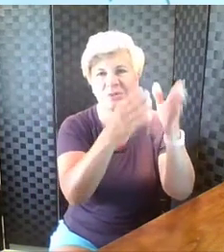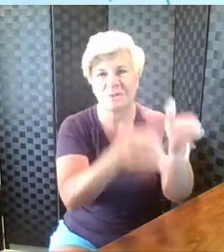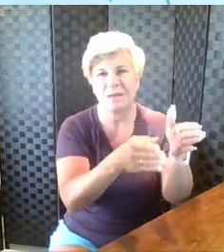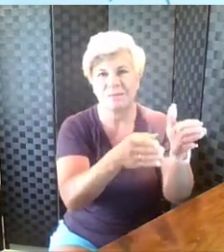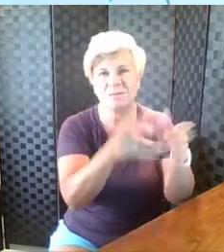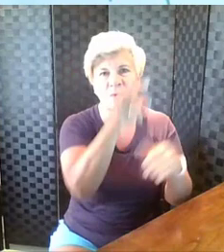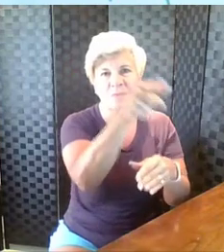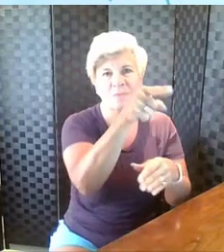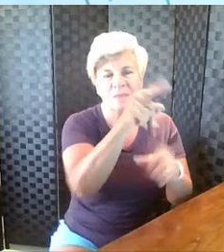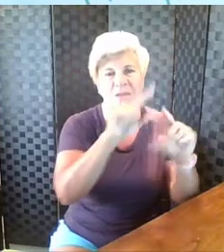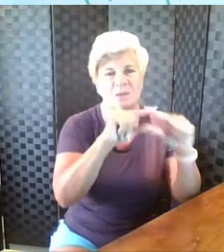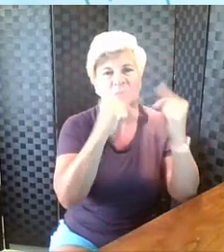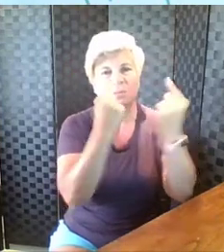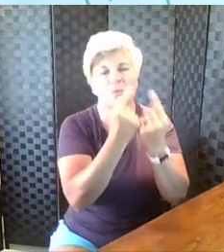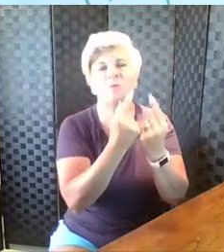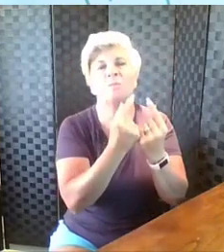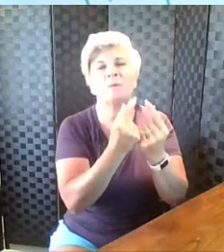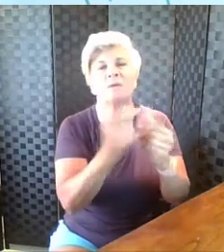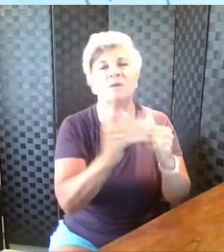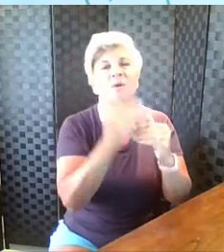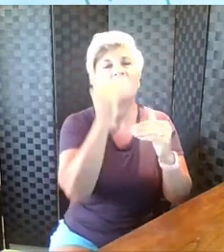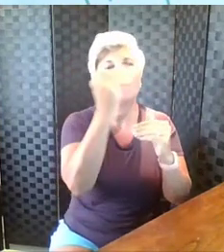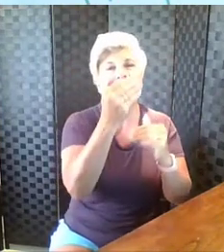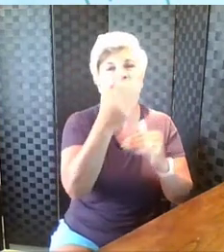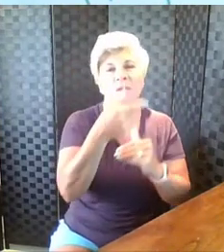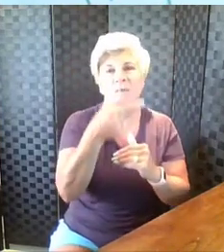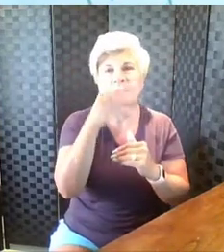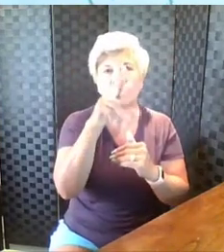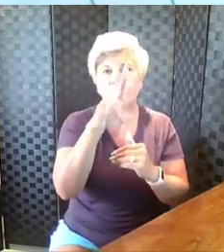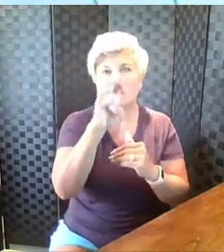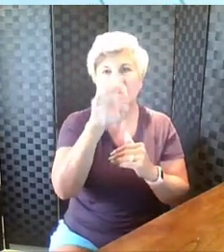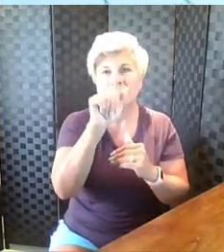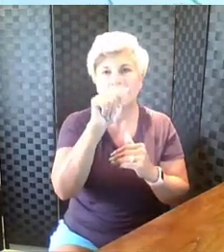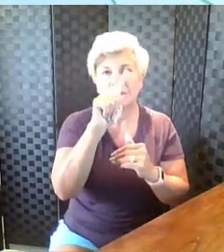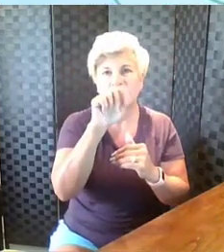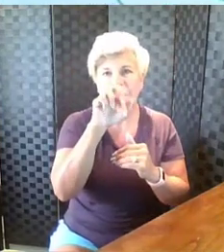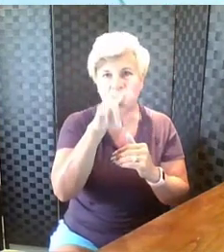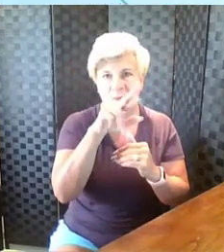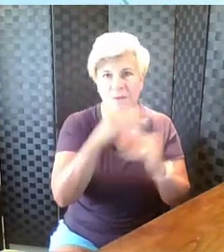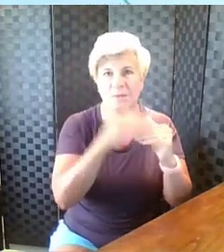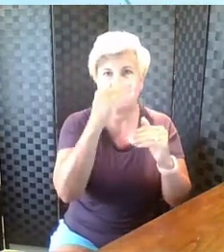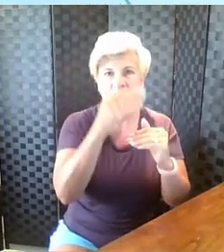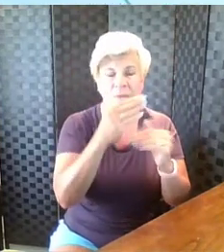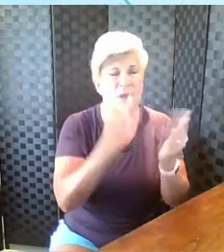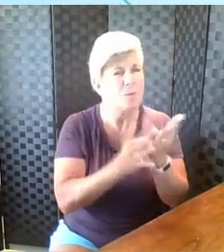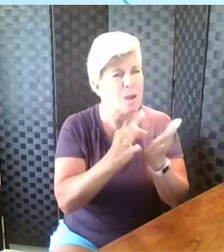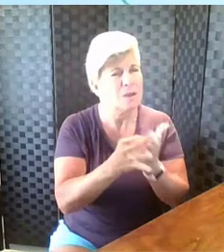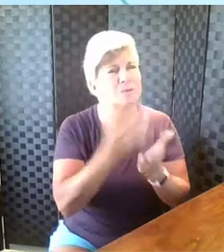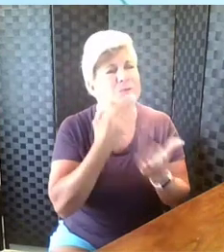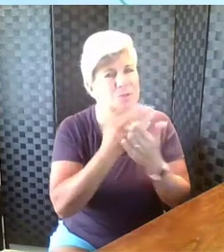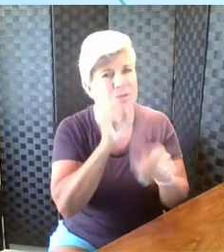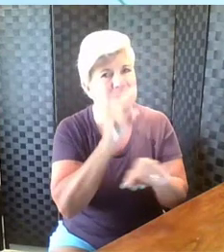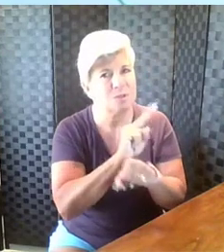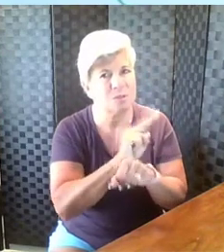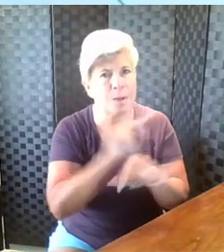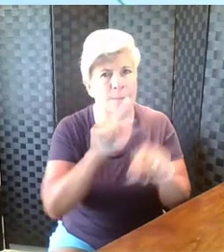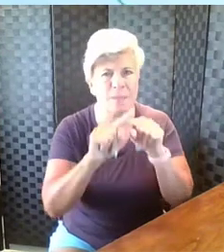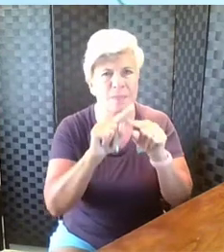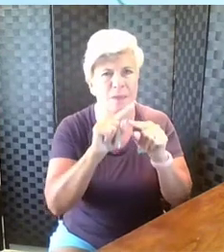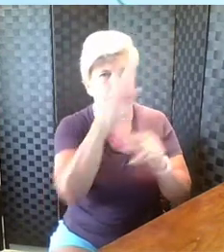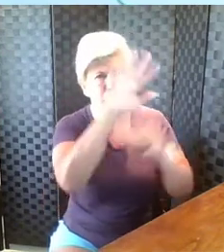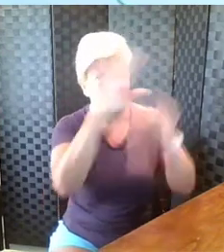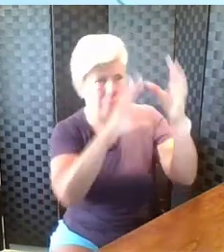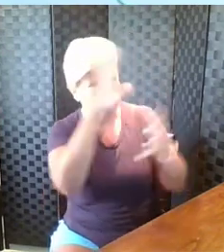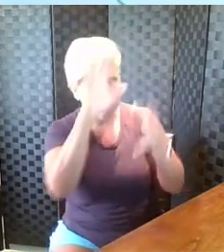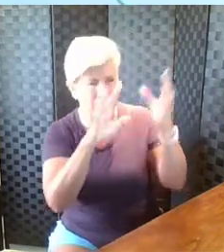over here, so this group is greater. Now, this is my favorite part. Those counters are great, except they're all over the place, which